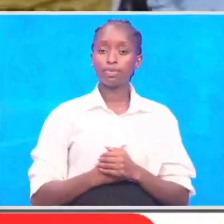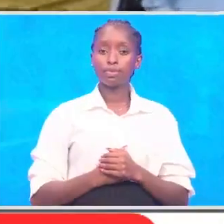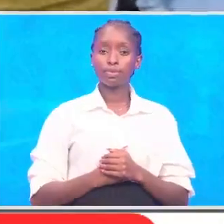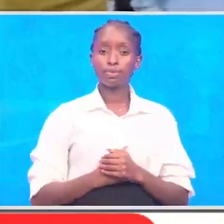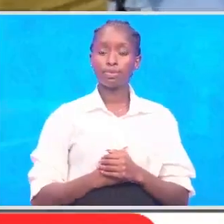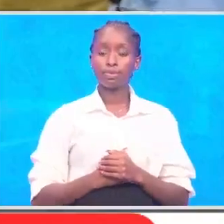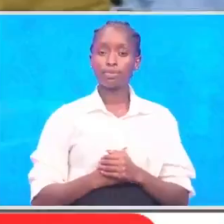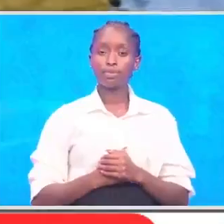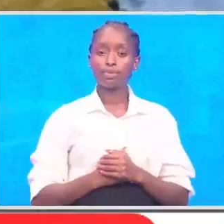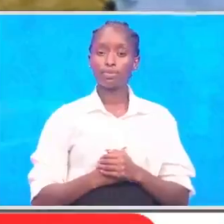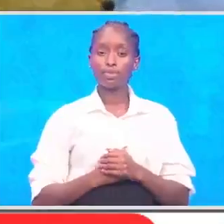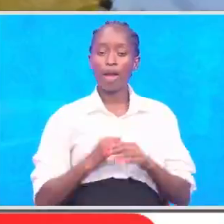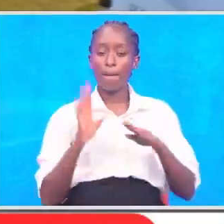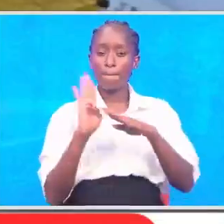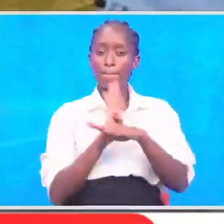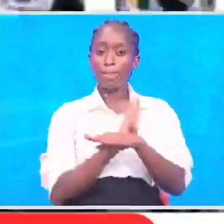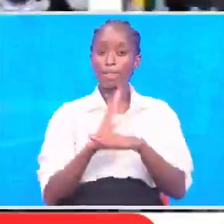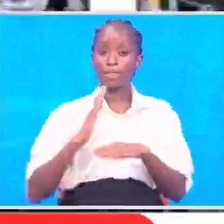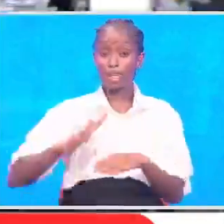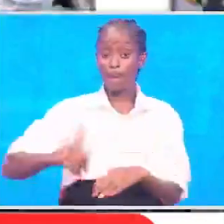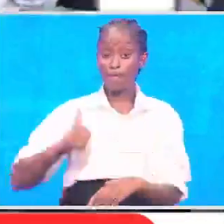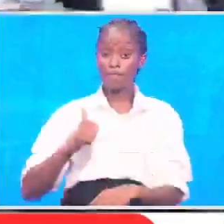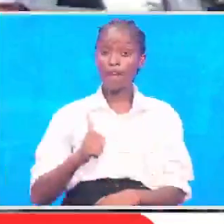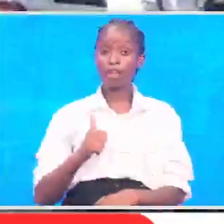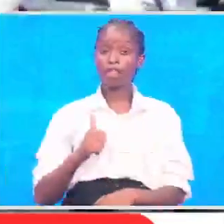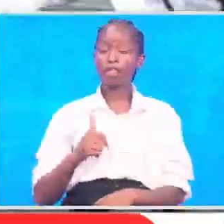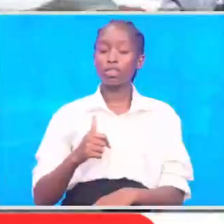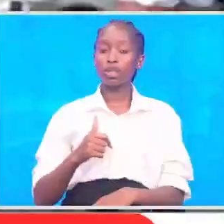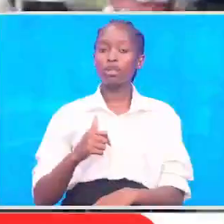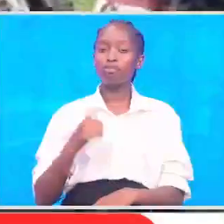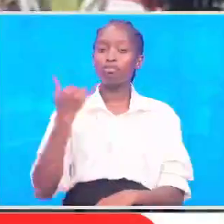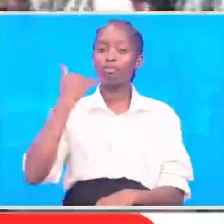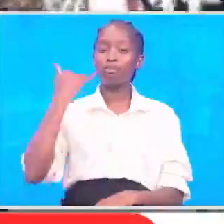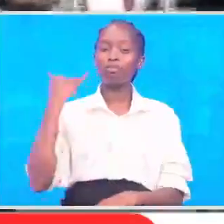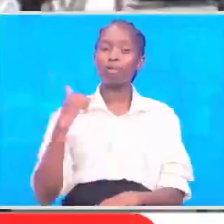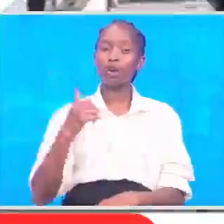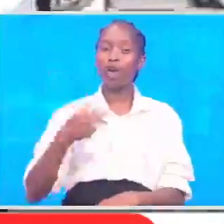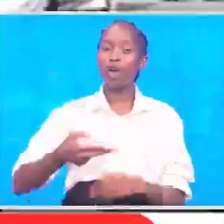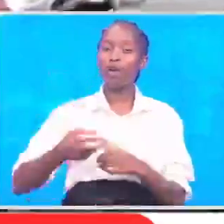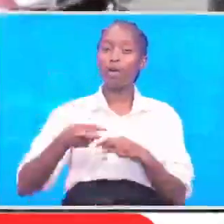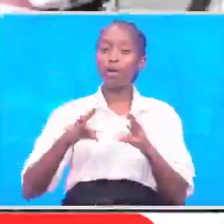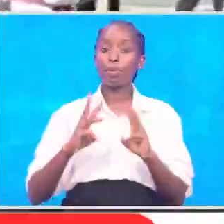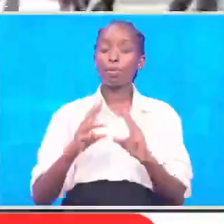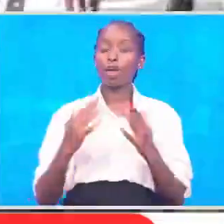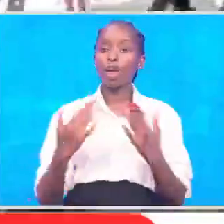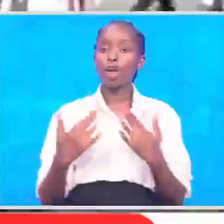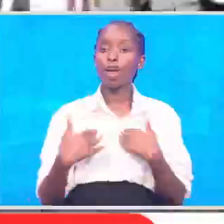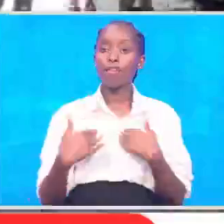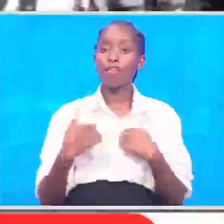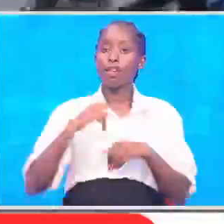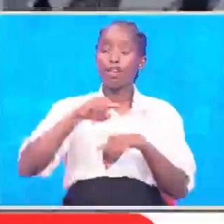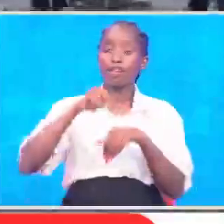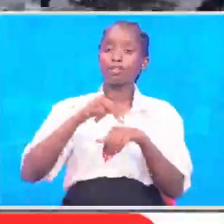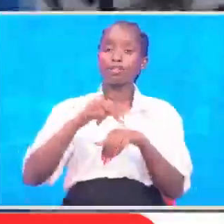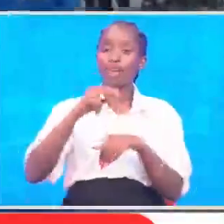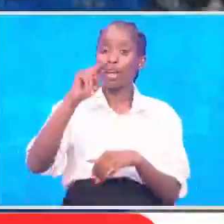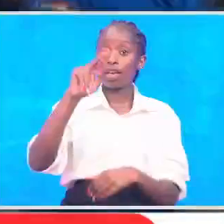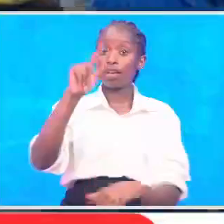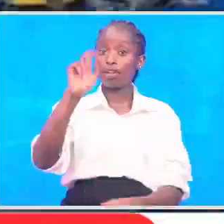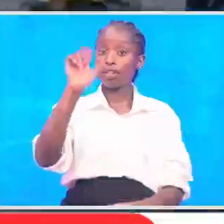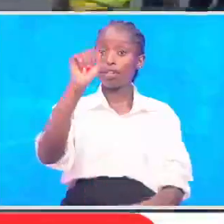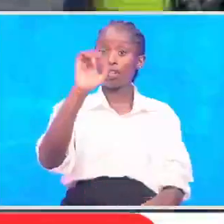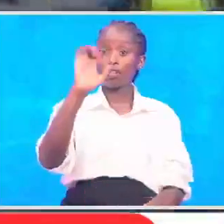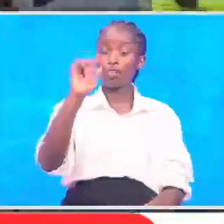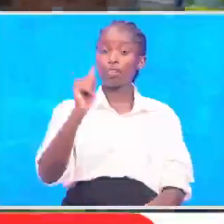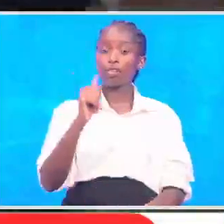Along the busy Naivasha Nakuru Highway, the National Transport and Safety Authority organized the